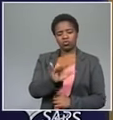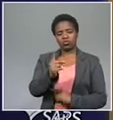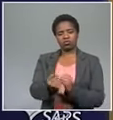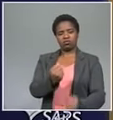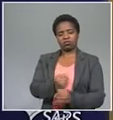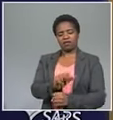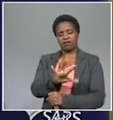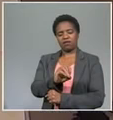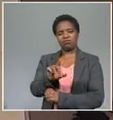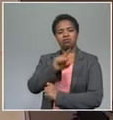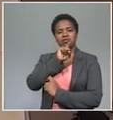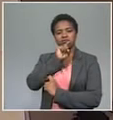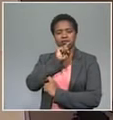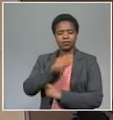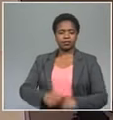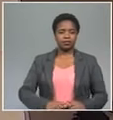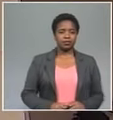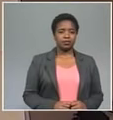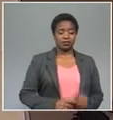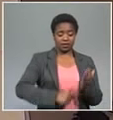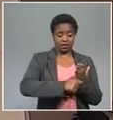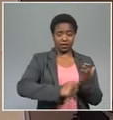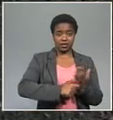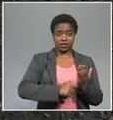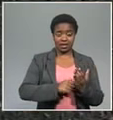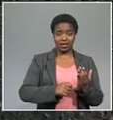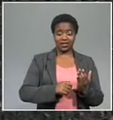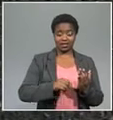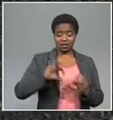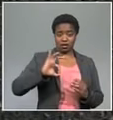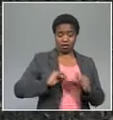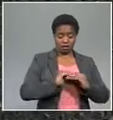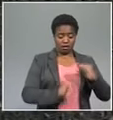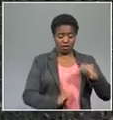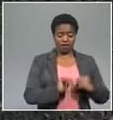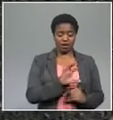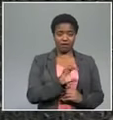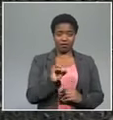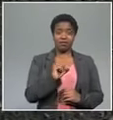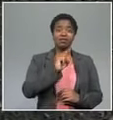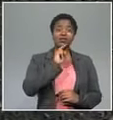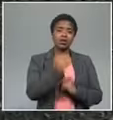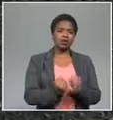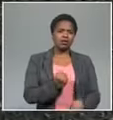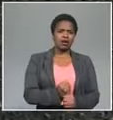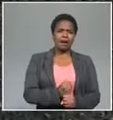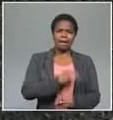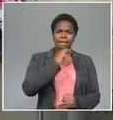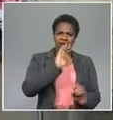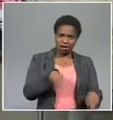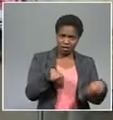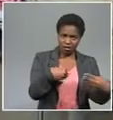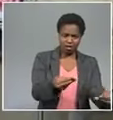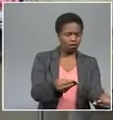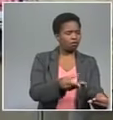of 500,000 Rand. Taxpayers who earn less than 500,000 Rand a year no longer have to submit